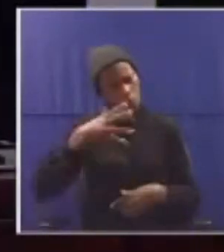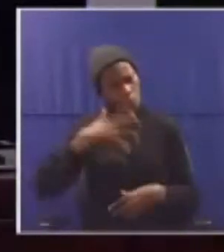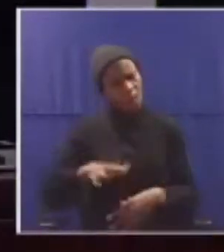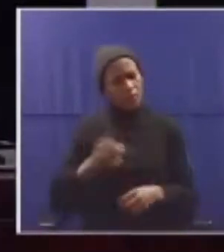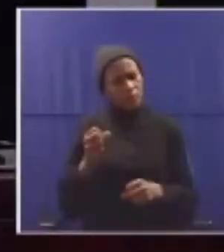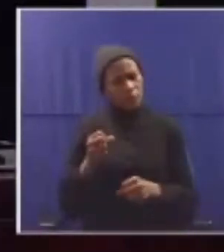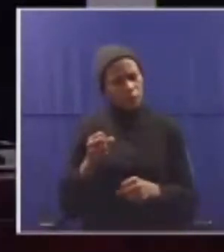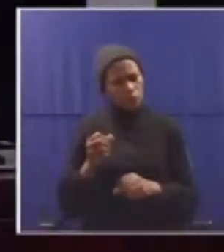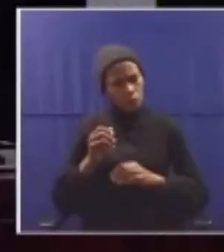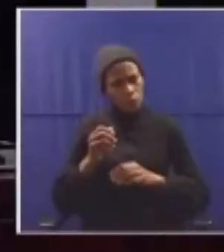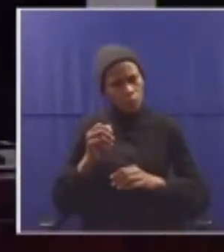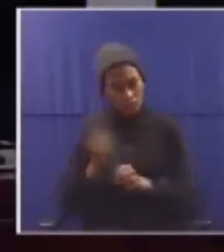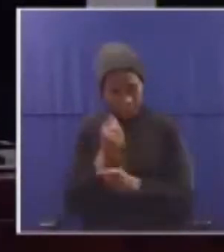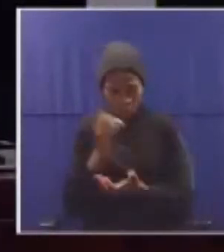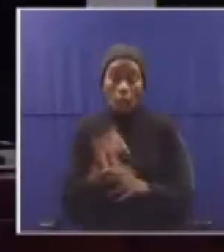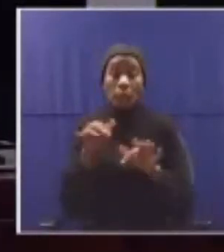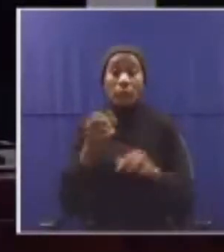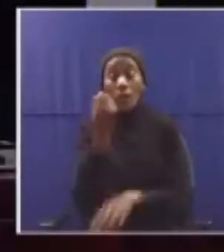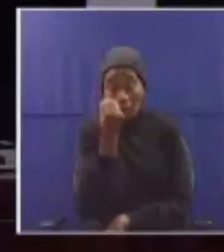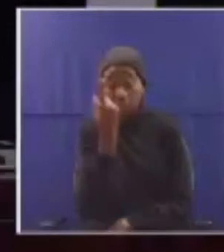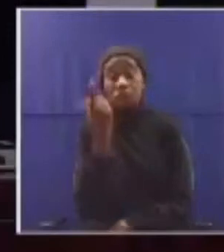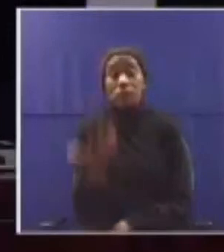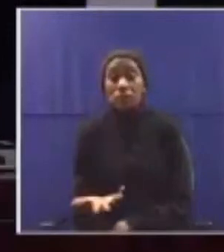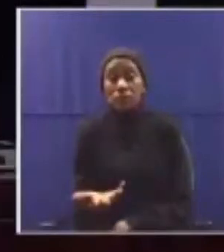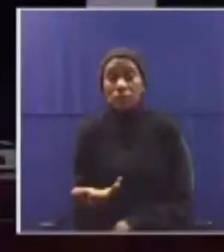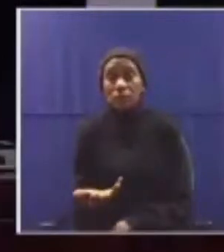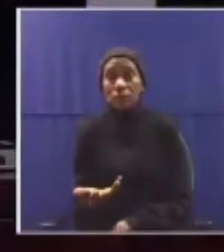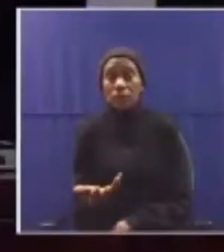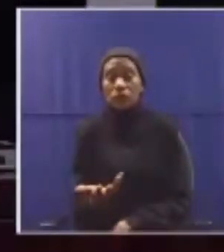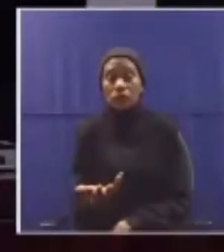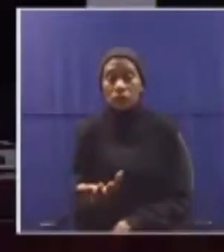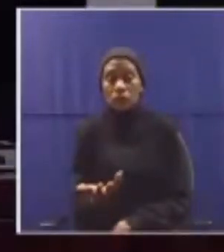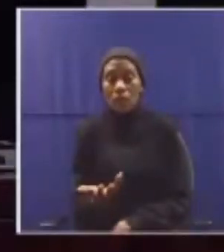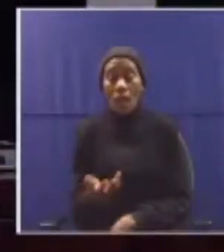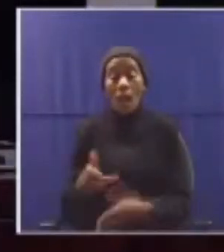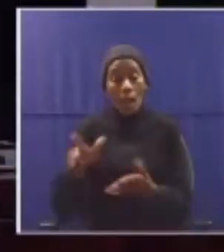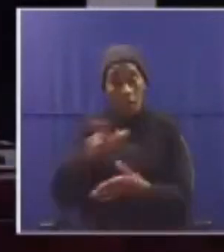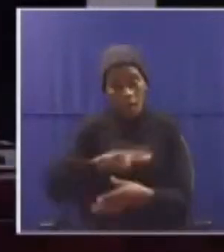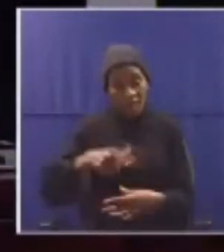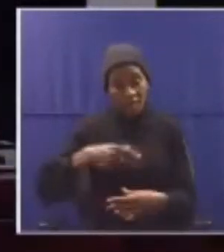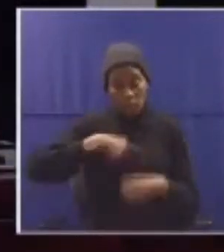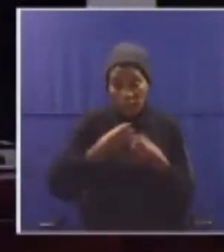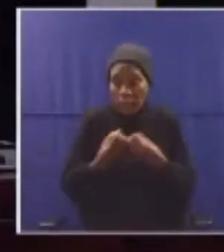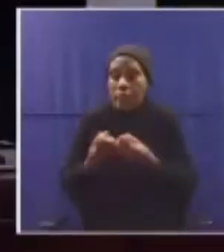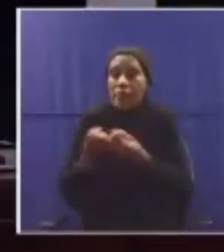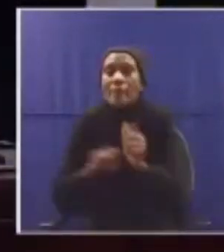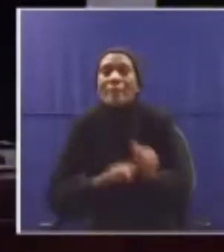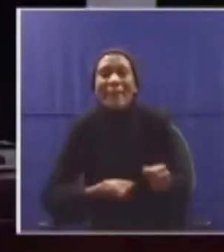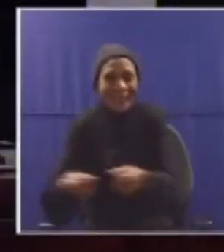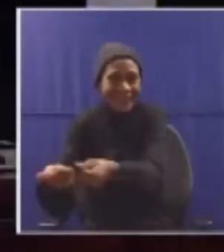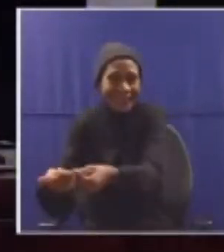that we're bringing back the land to them, their land.